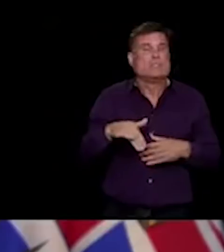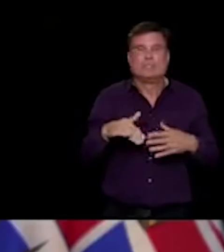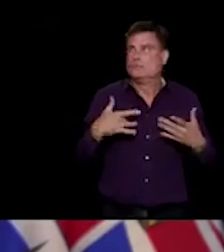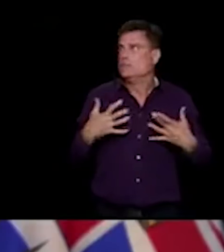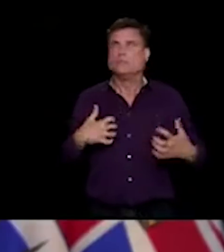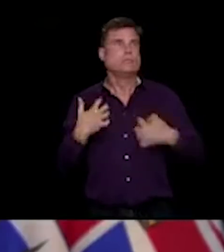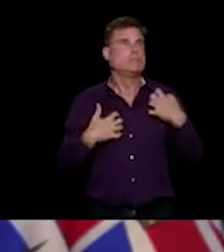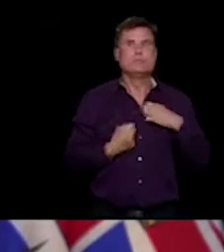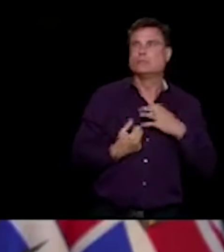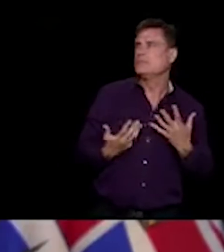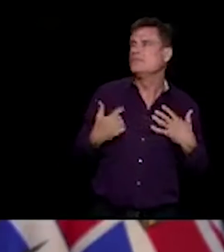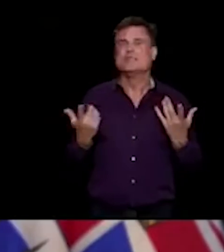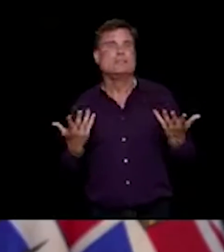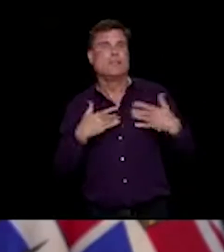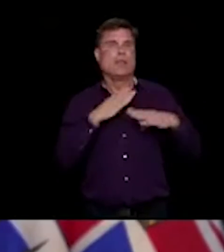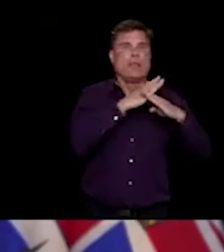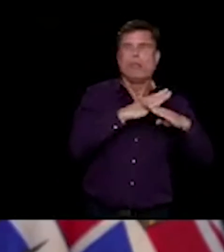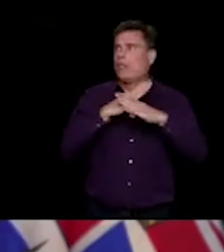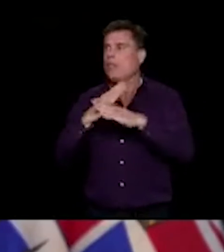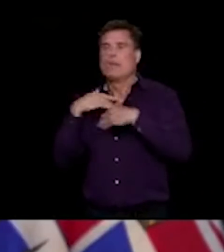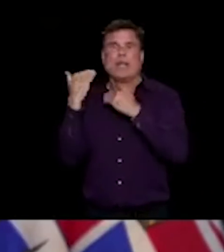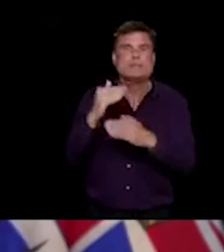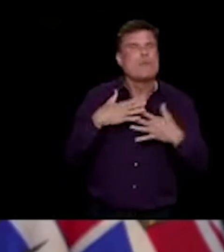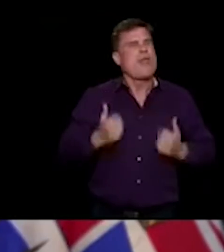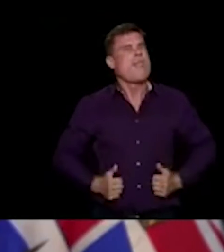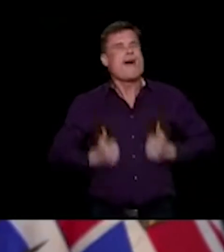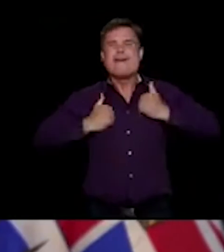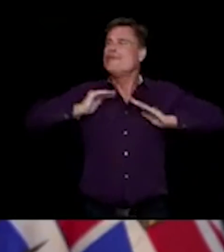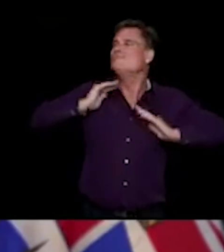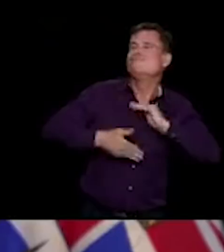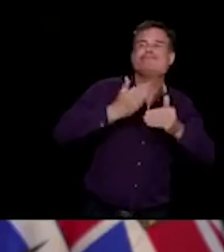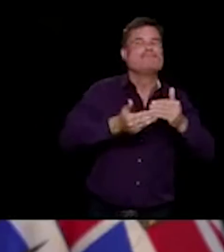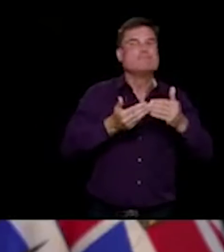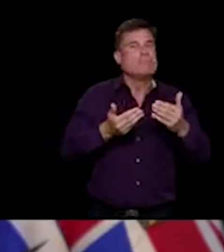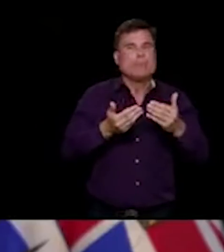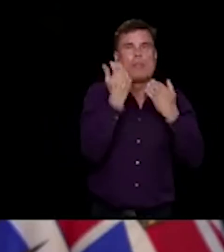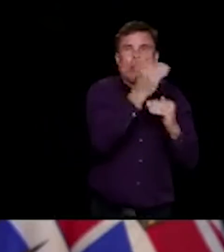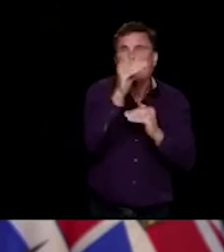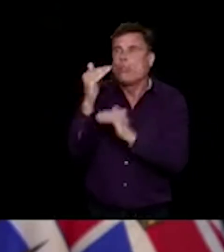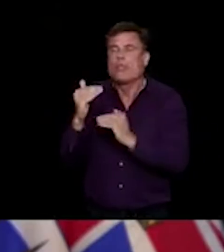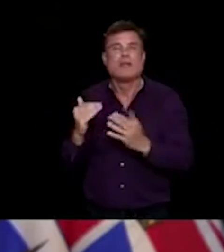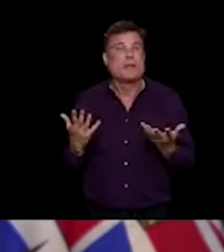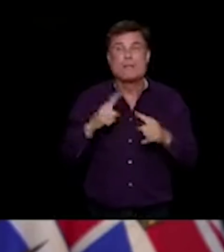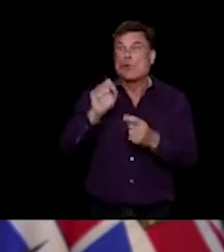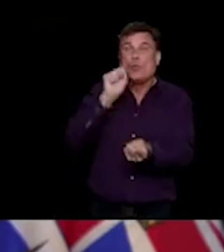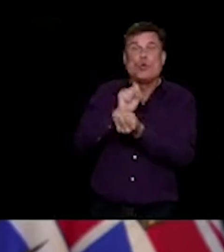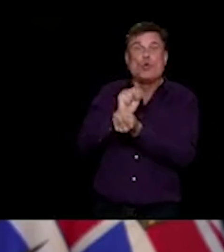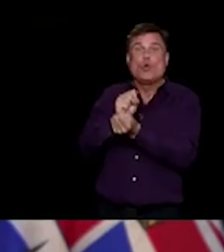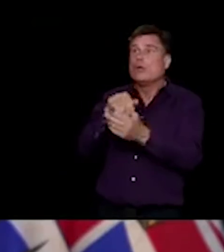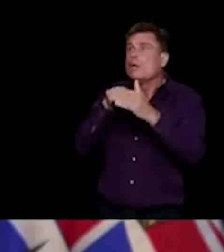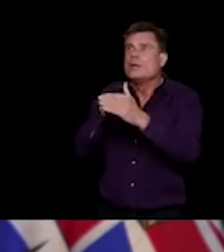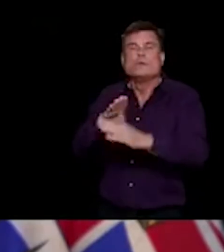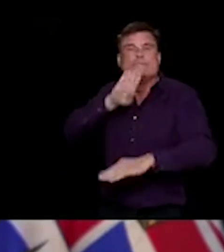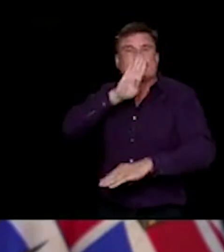have around graduation and starting jobs in university have been really rent asunder this summer. And I know that